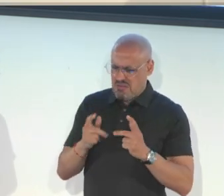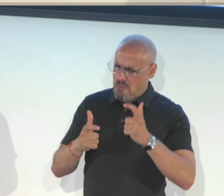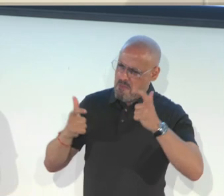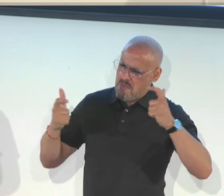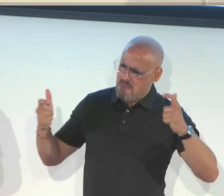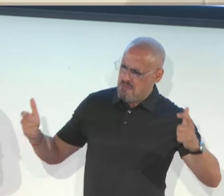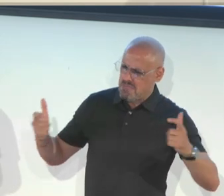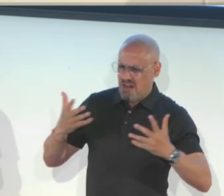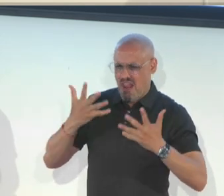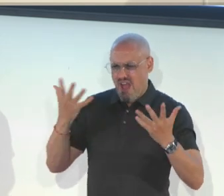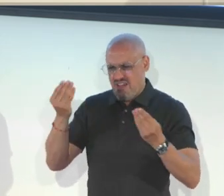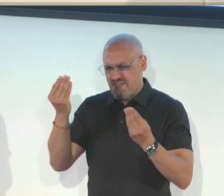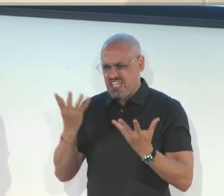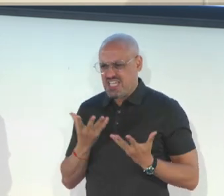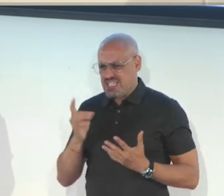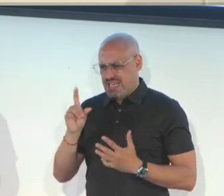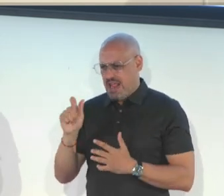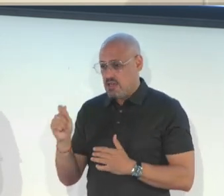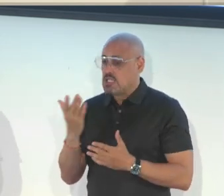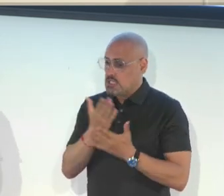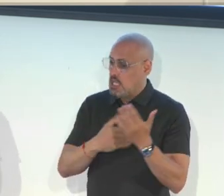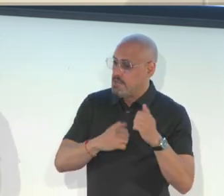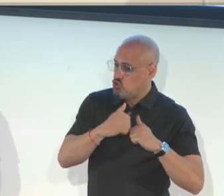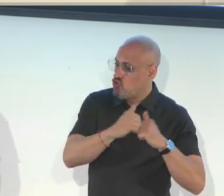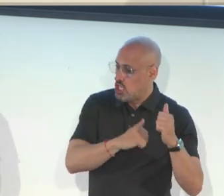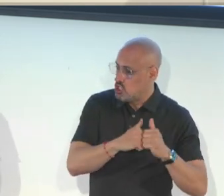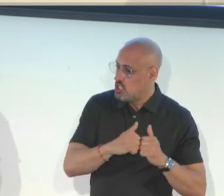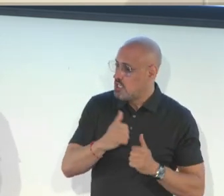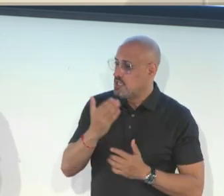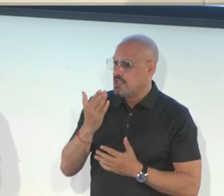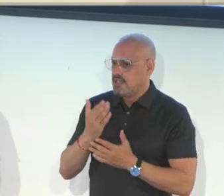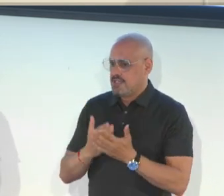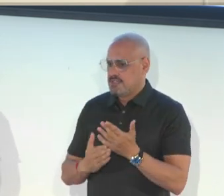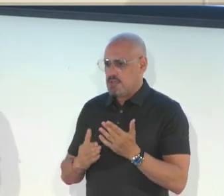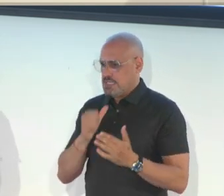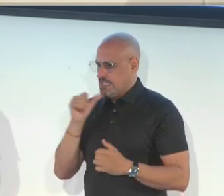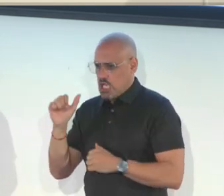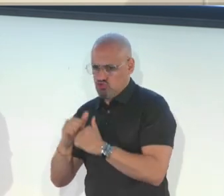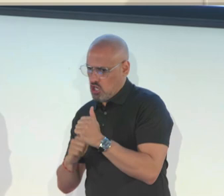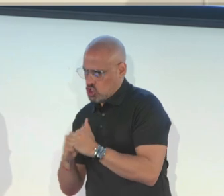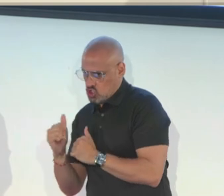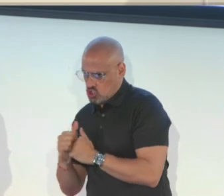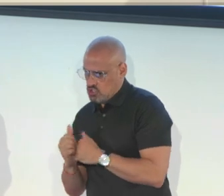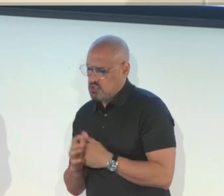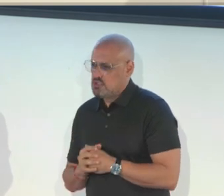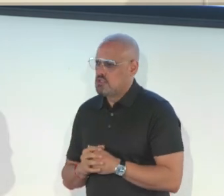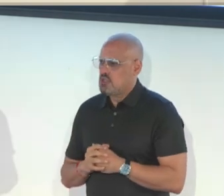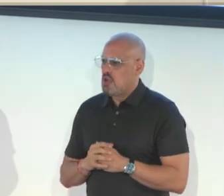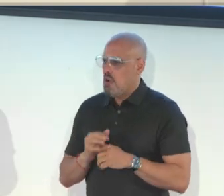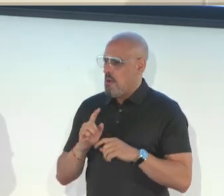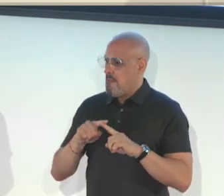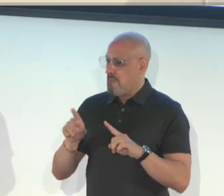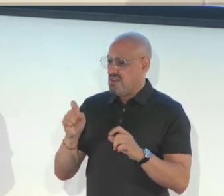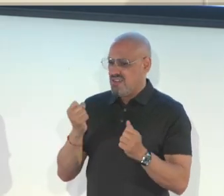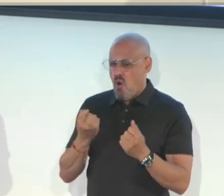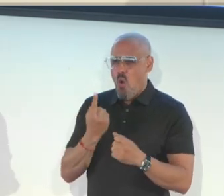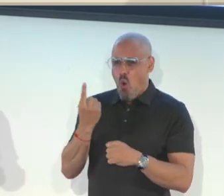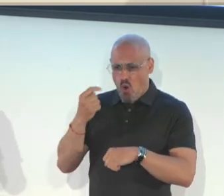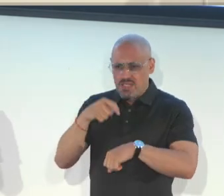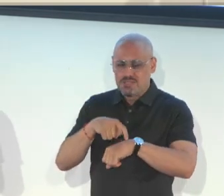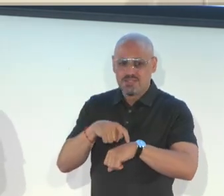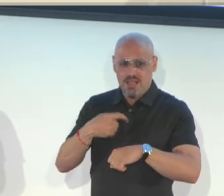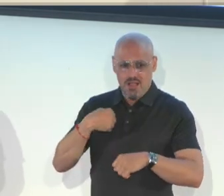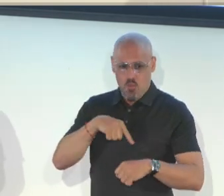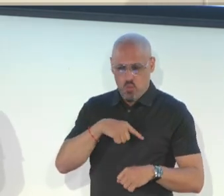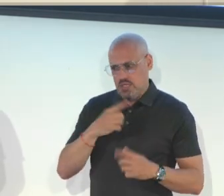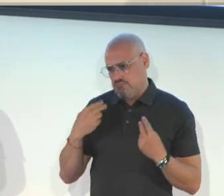of data, some of which is structured, some of which is unstructured. But at all times, we